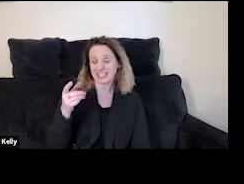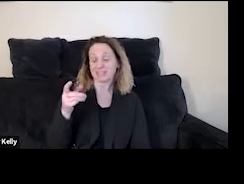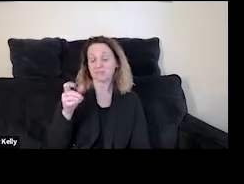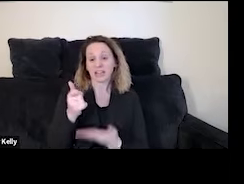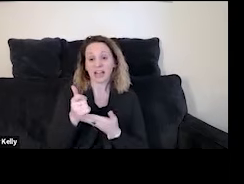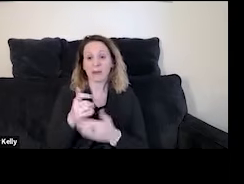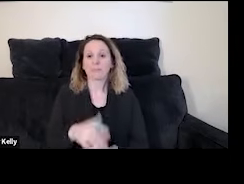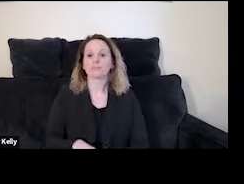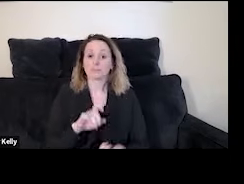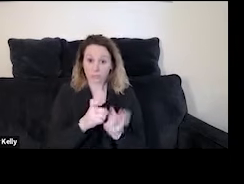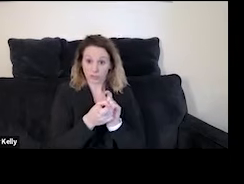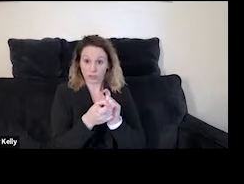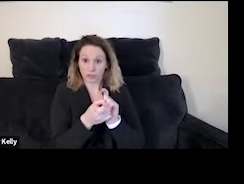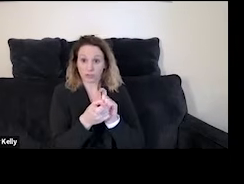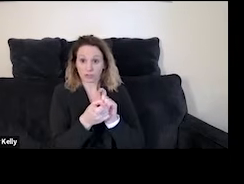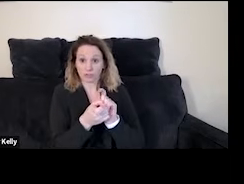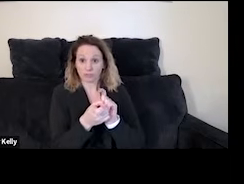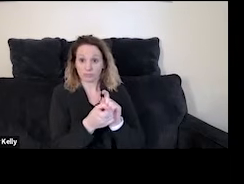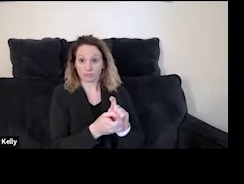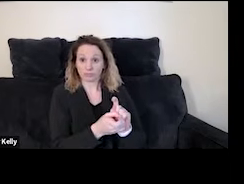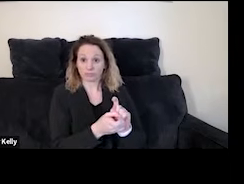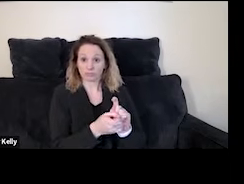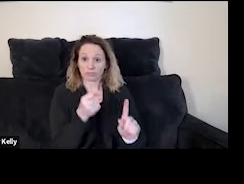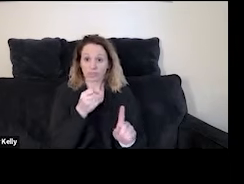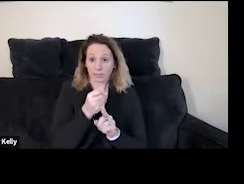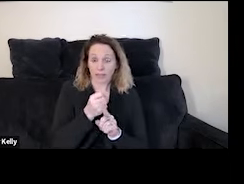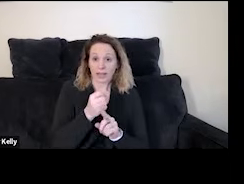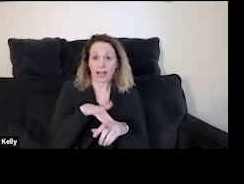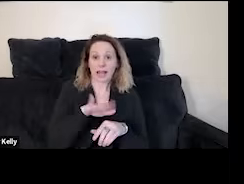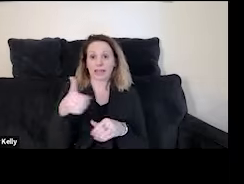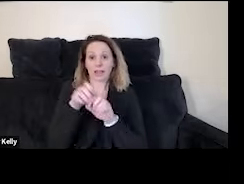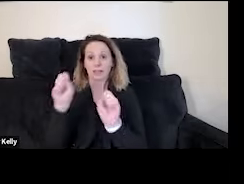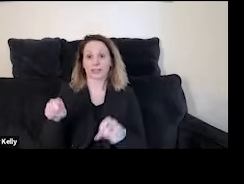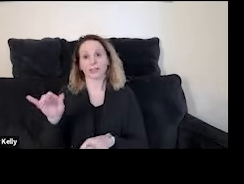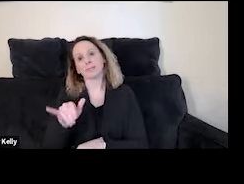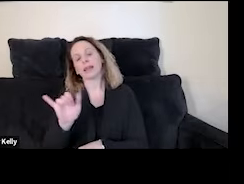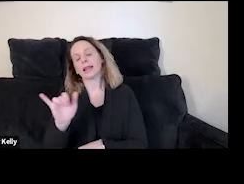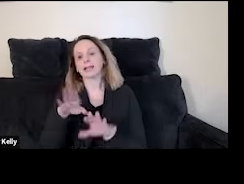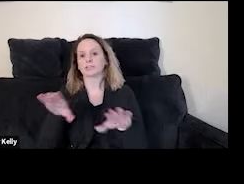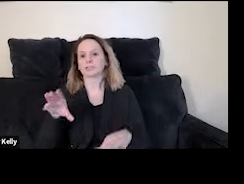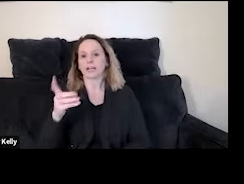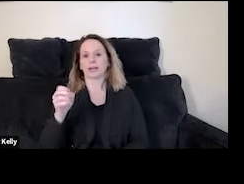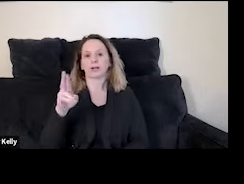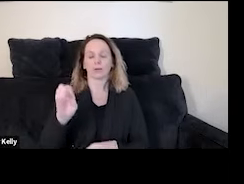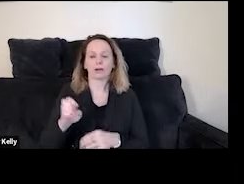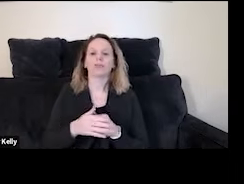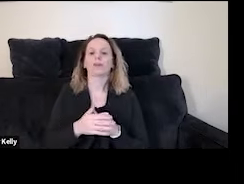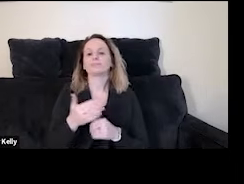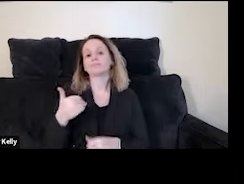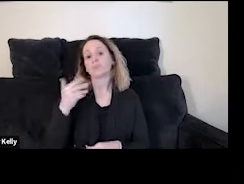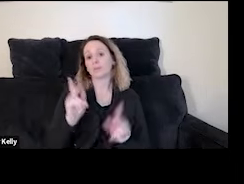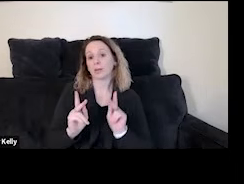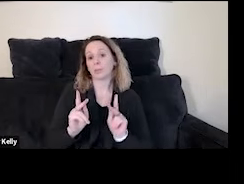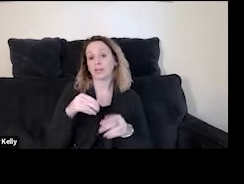and change an impact on these other systems like child welfare. In the example of the young person going to